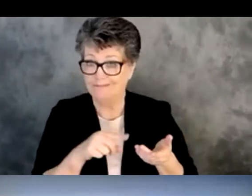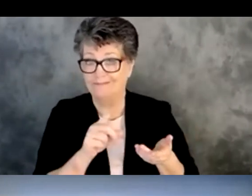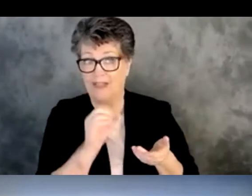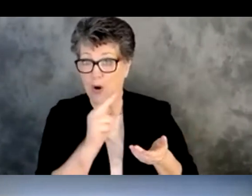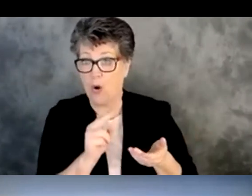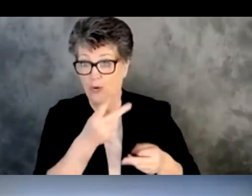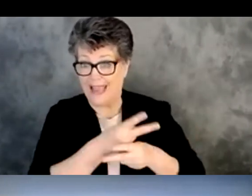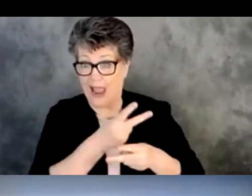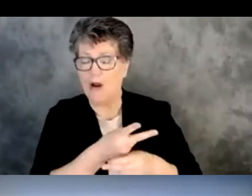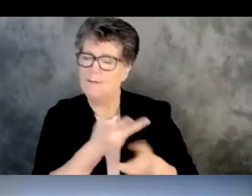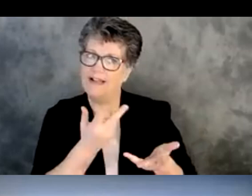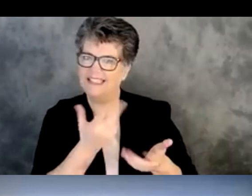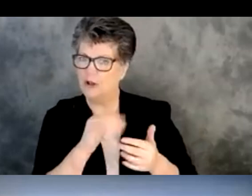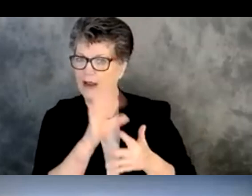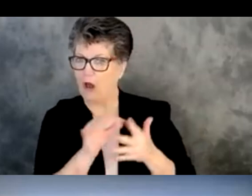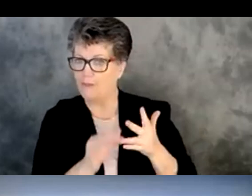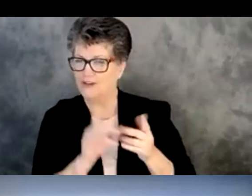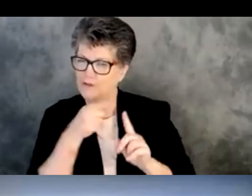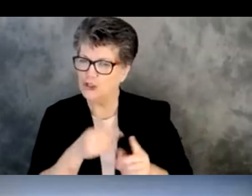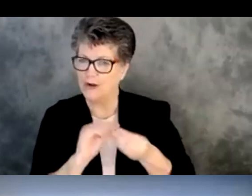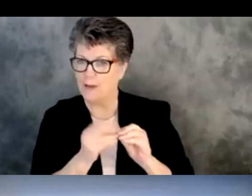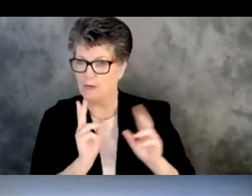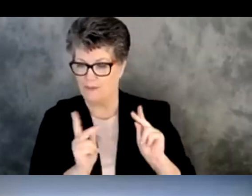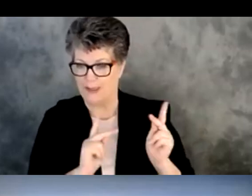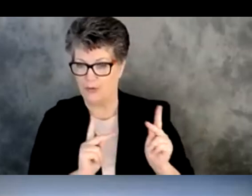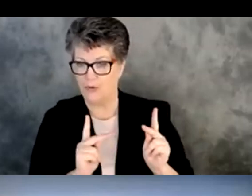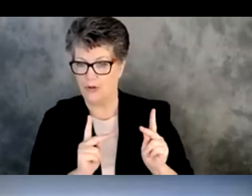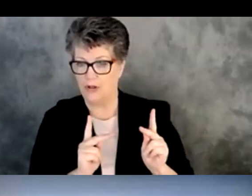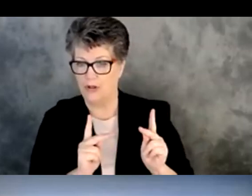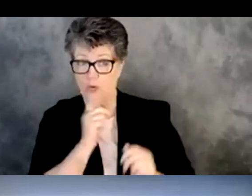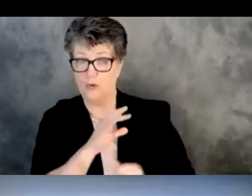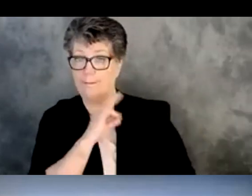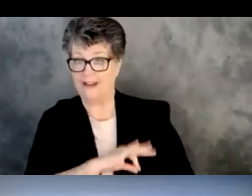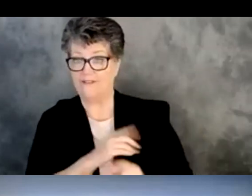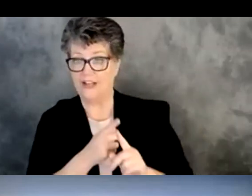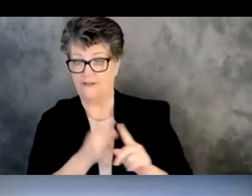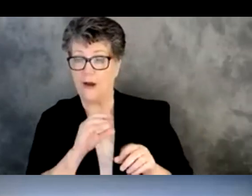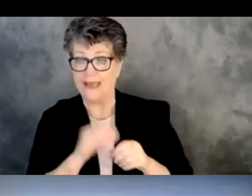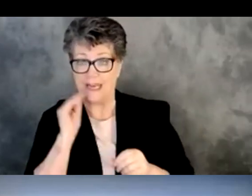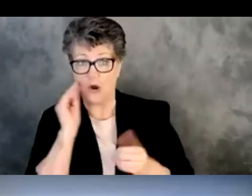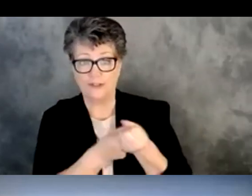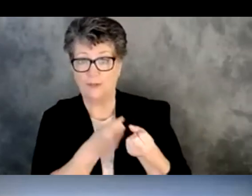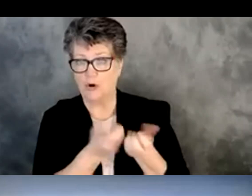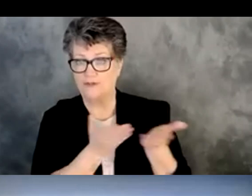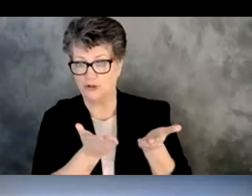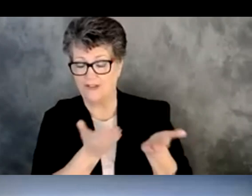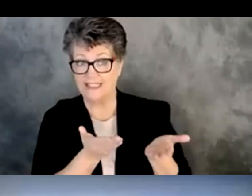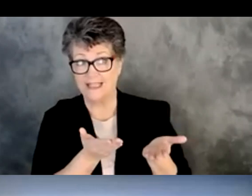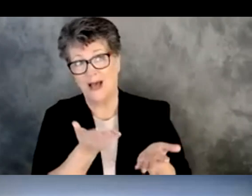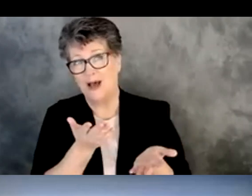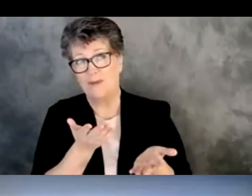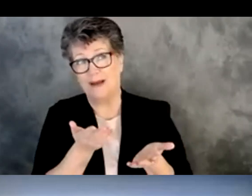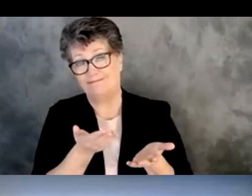still be an option for a certain number of people who would benefit from in-home supportive services, but